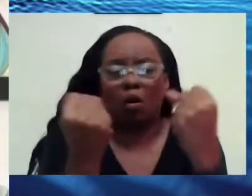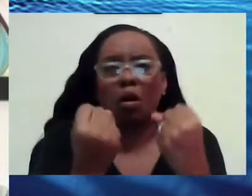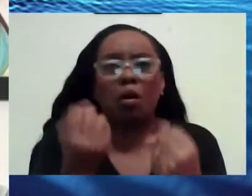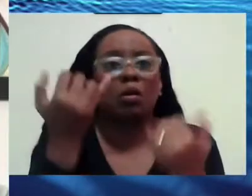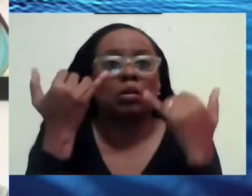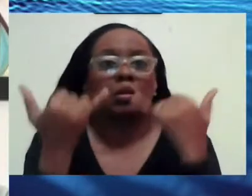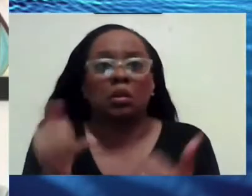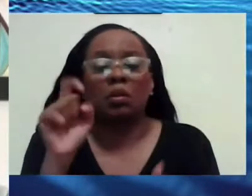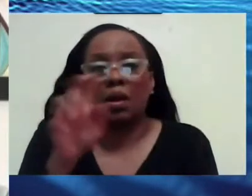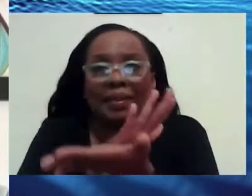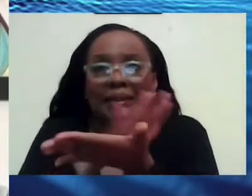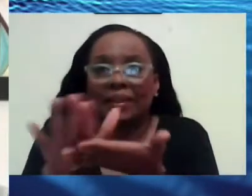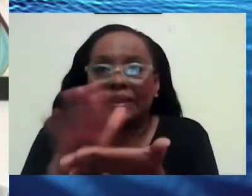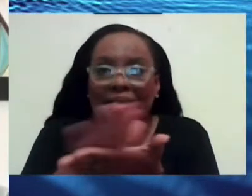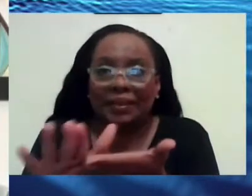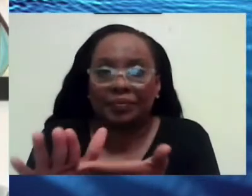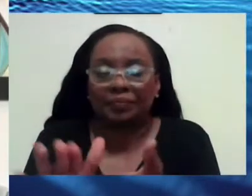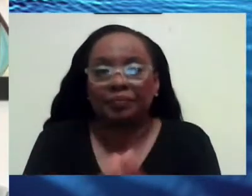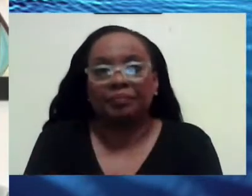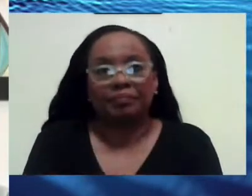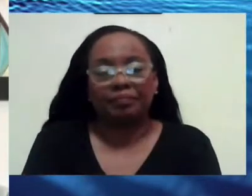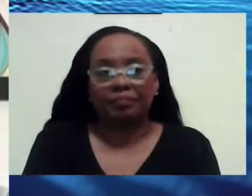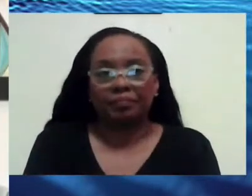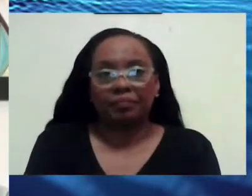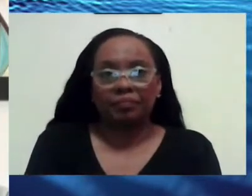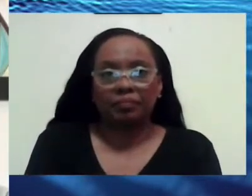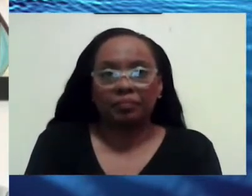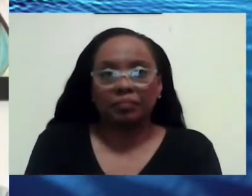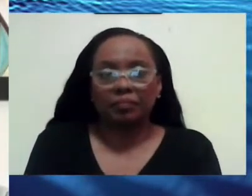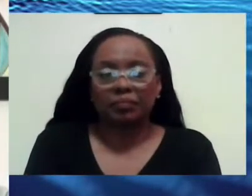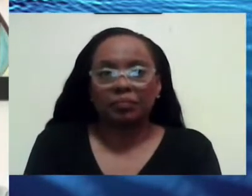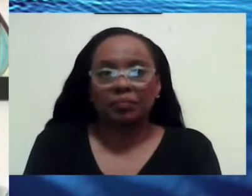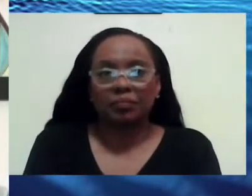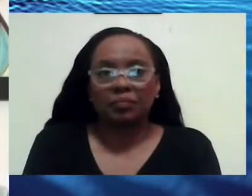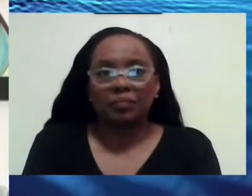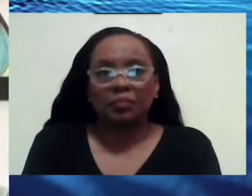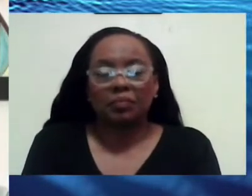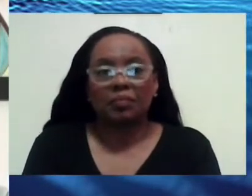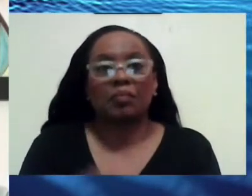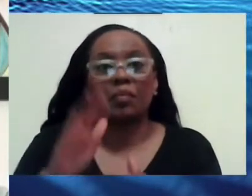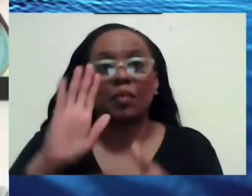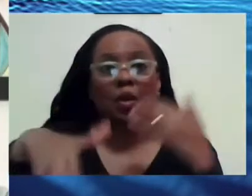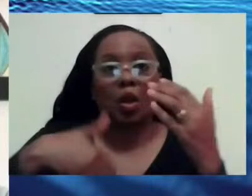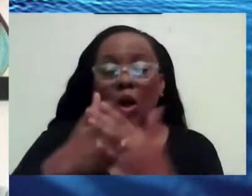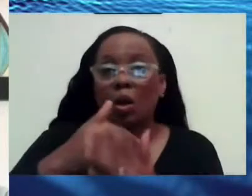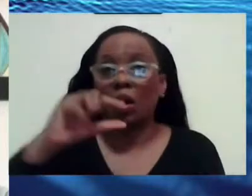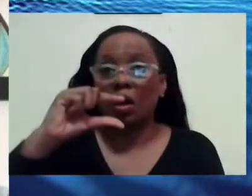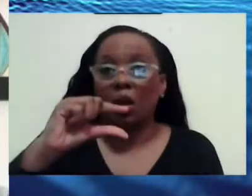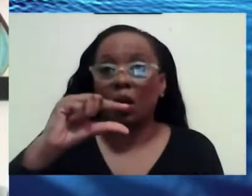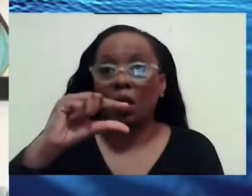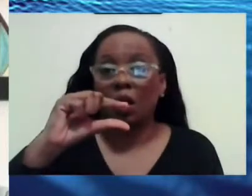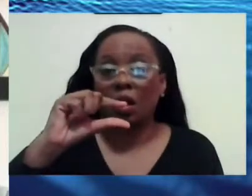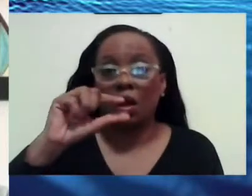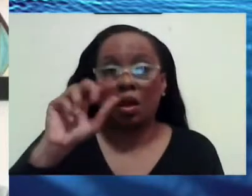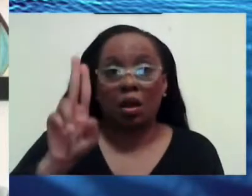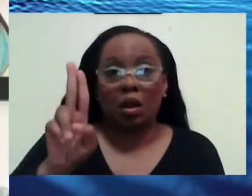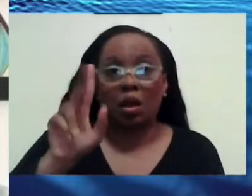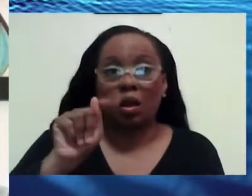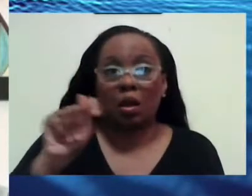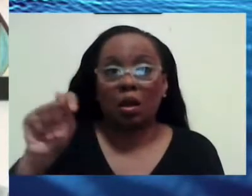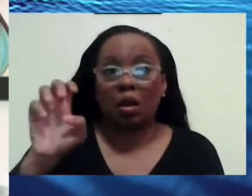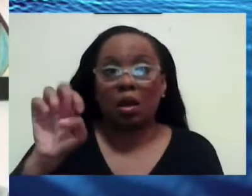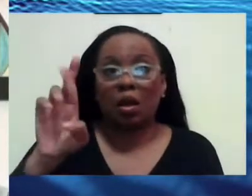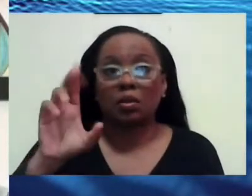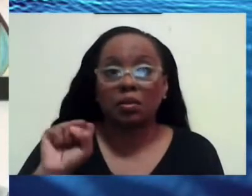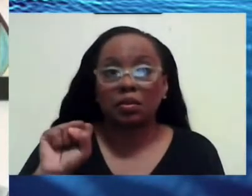cleaned thoroughly. We've also realized that the guttering and the downpipes have also been impacted. And in some cases, they're going to have to be cleaned,